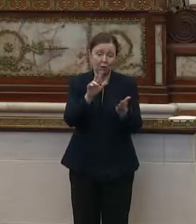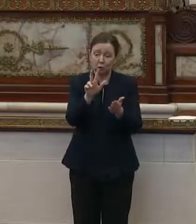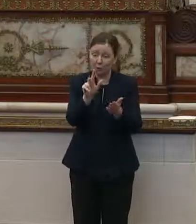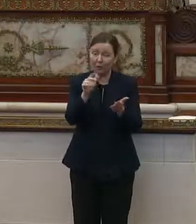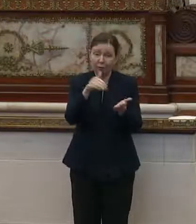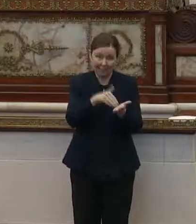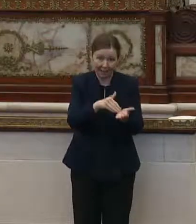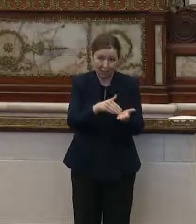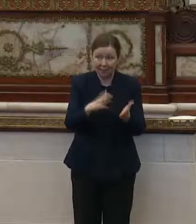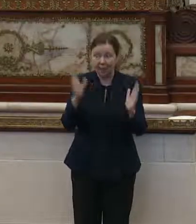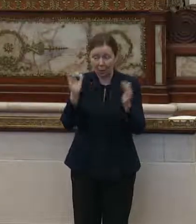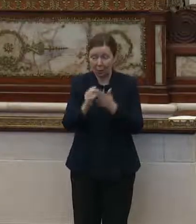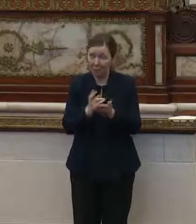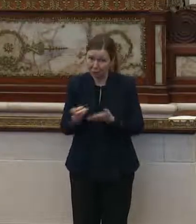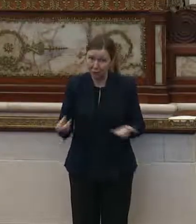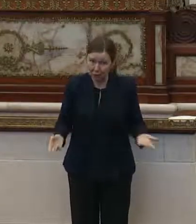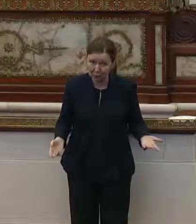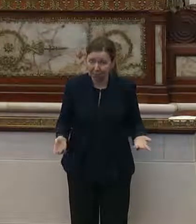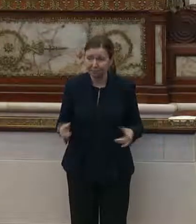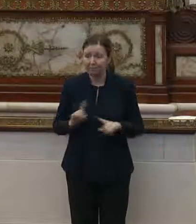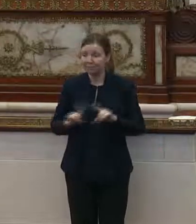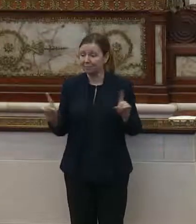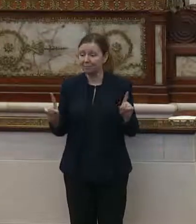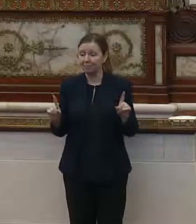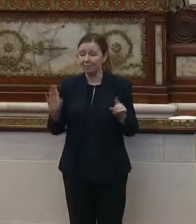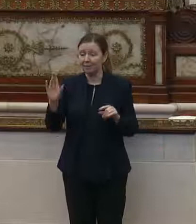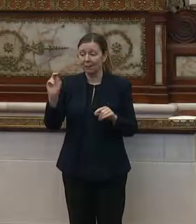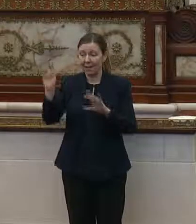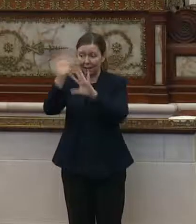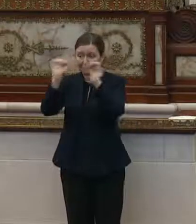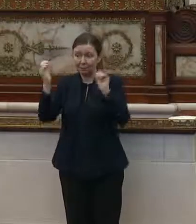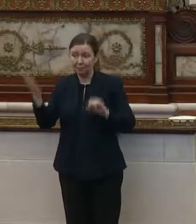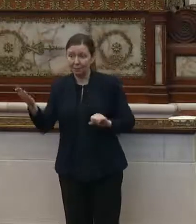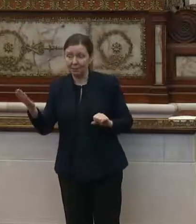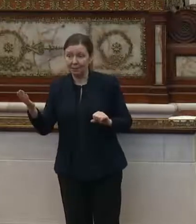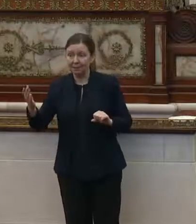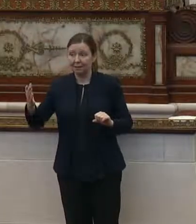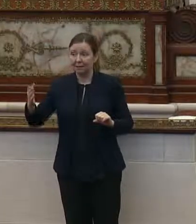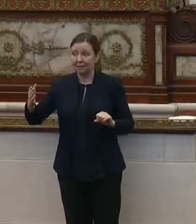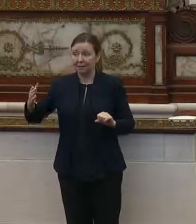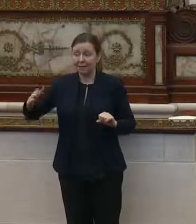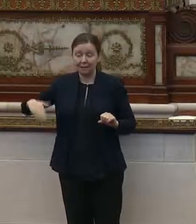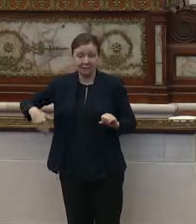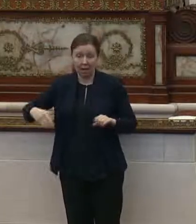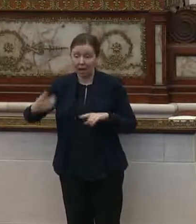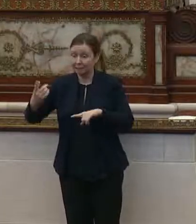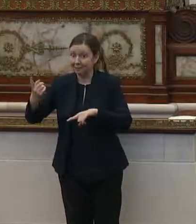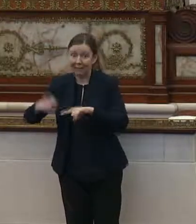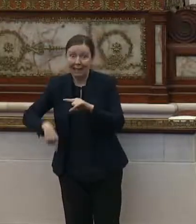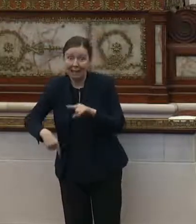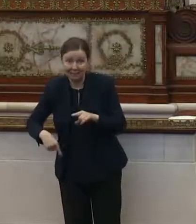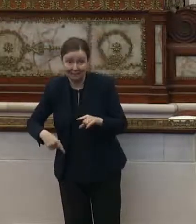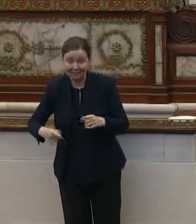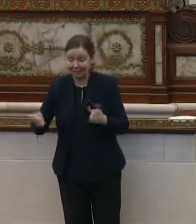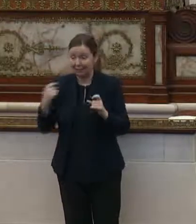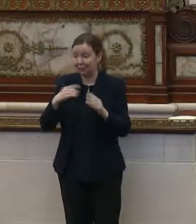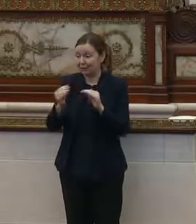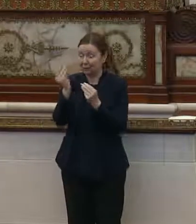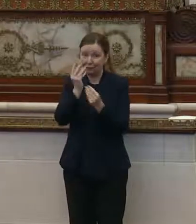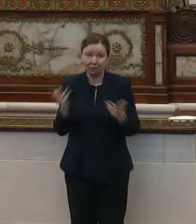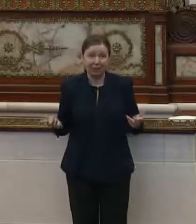weeks. I hope that's true. But the Biden administration has not, and I think cannot, give us